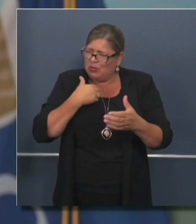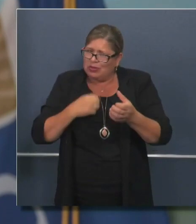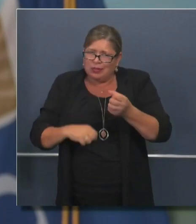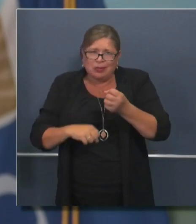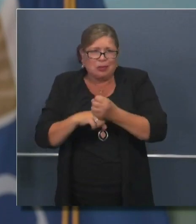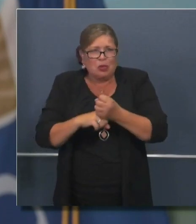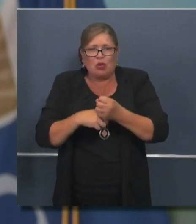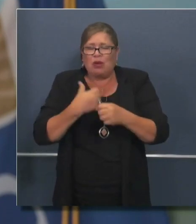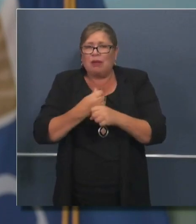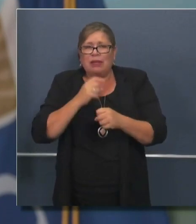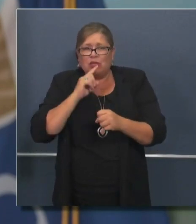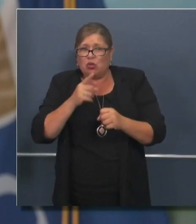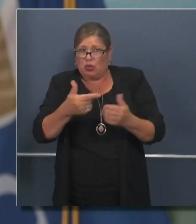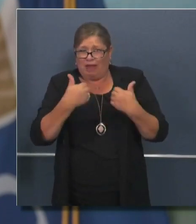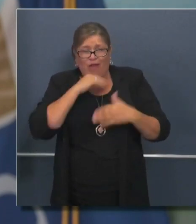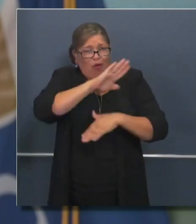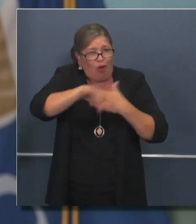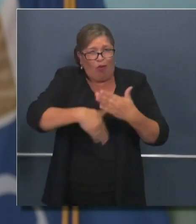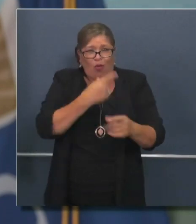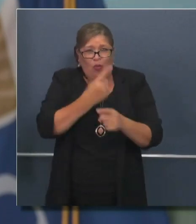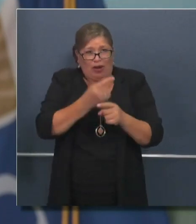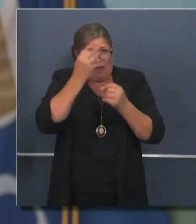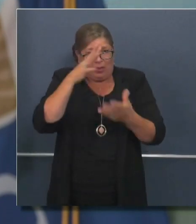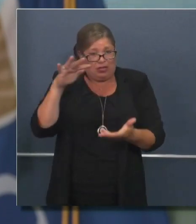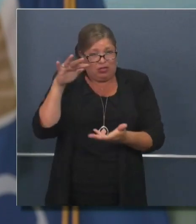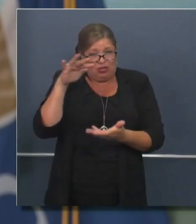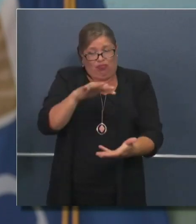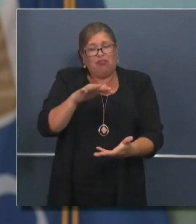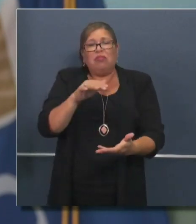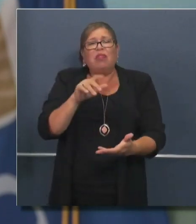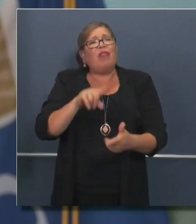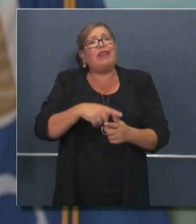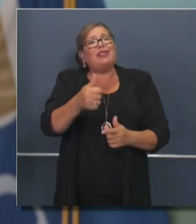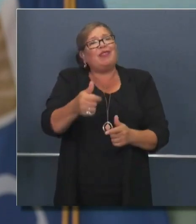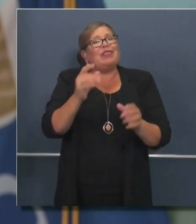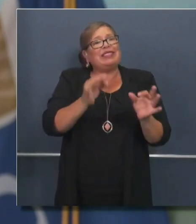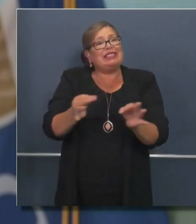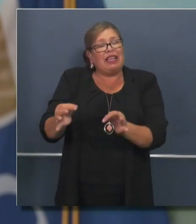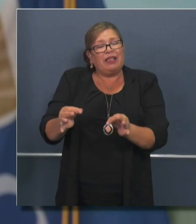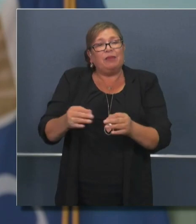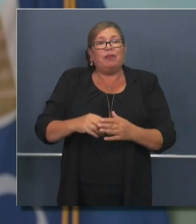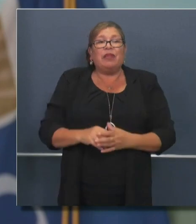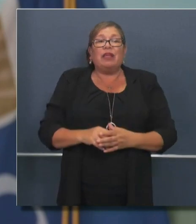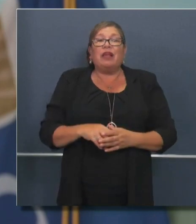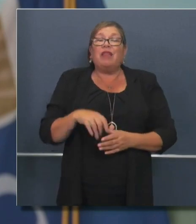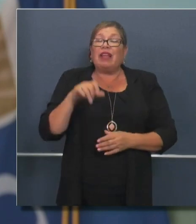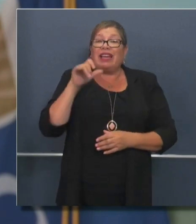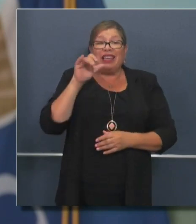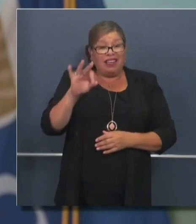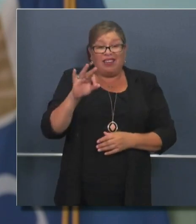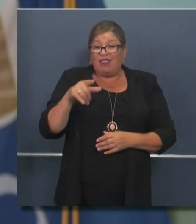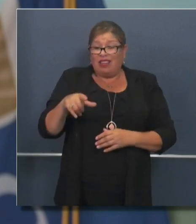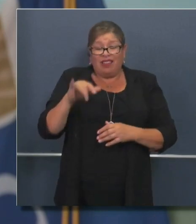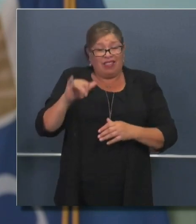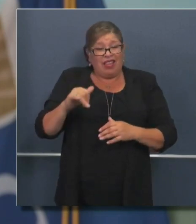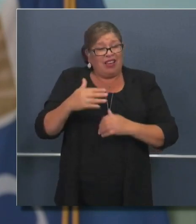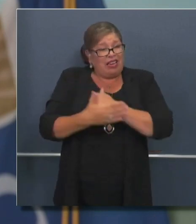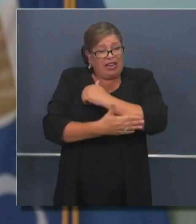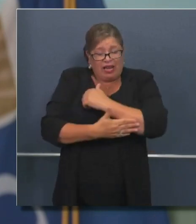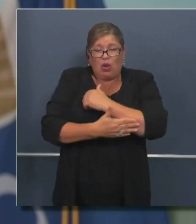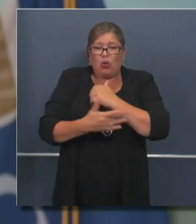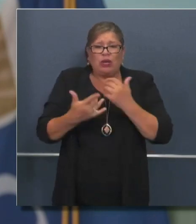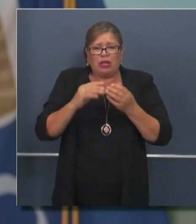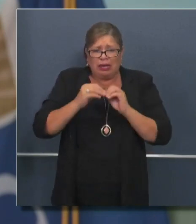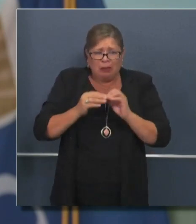to make these decisions. And when we need to, as in the case of Imperial, bring in additional resources